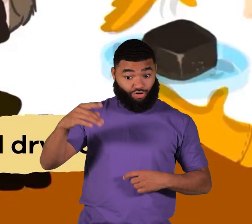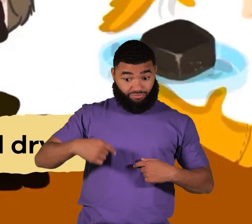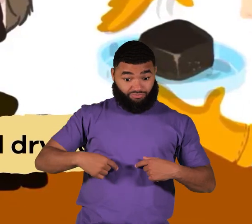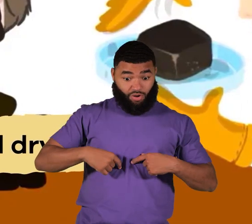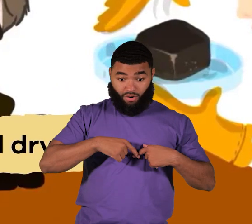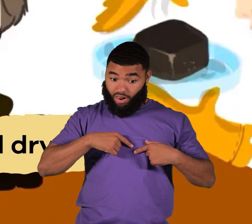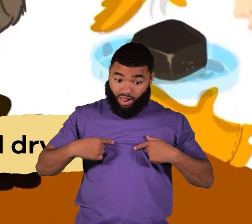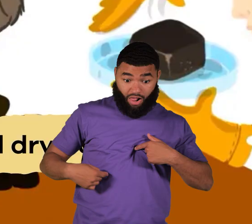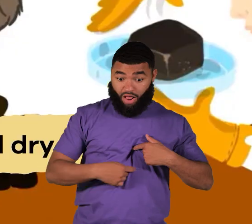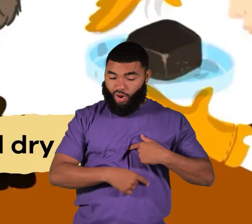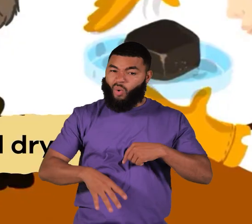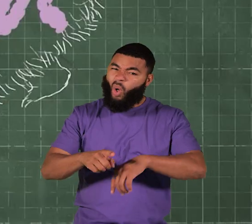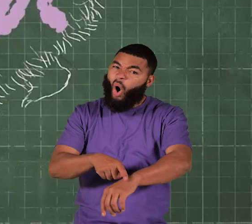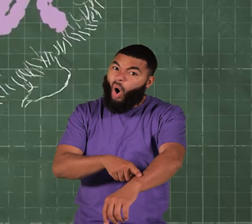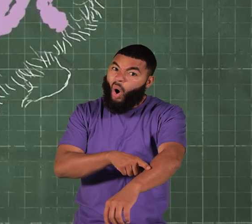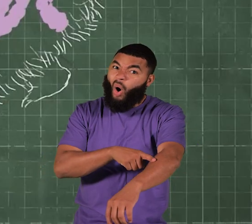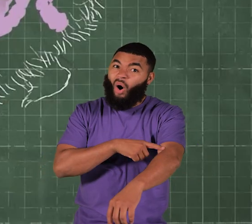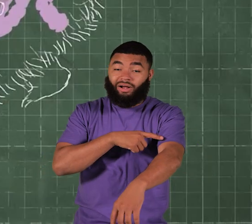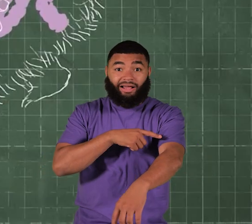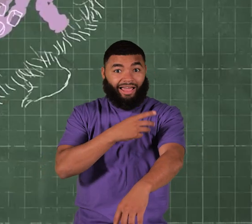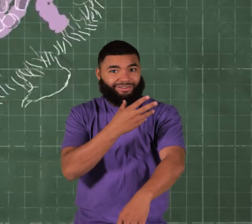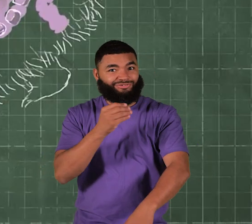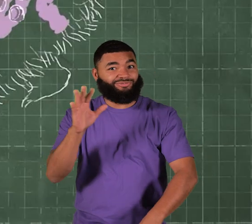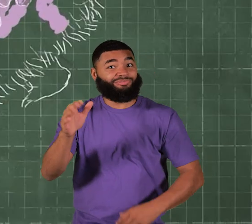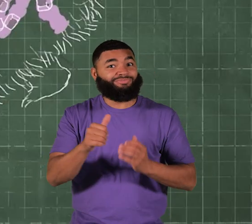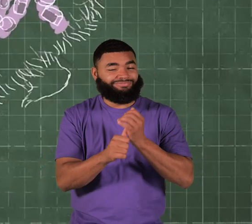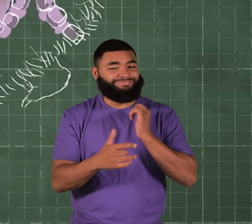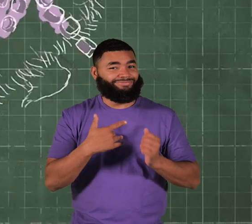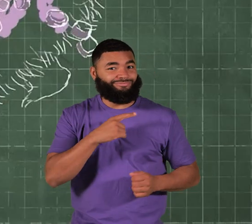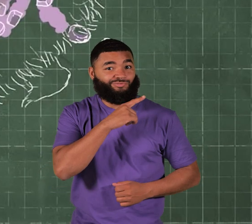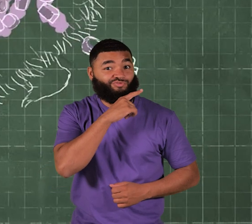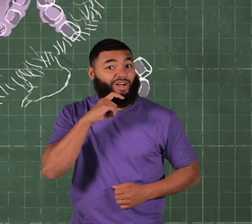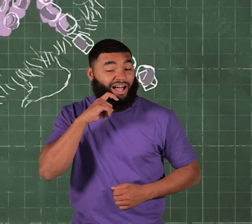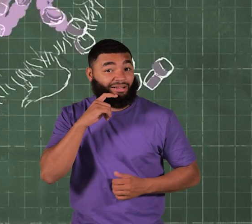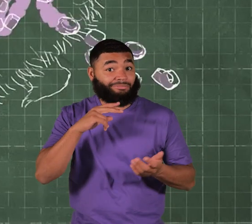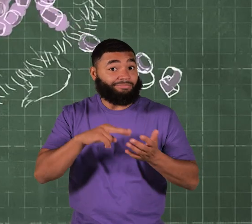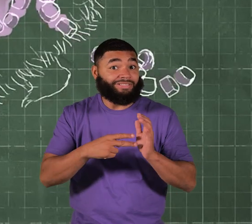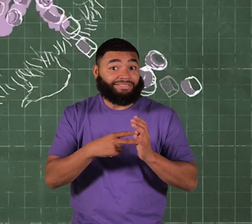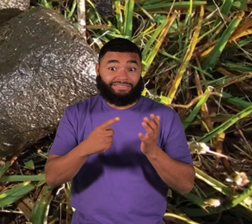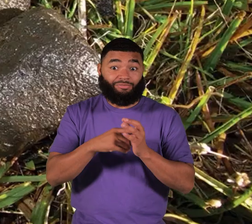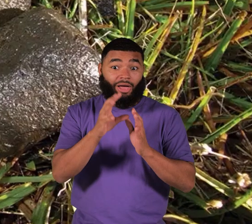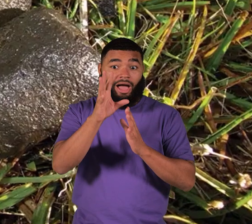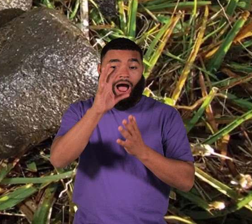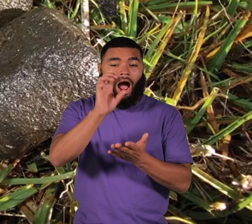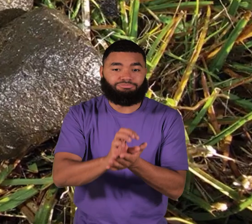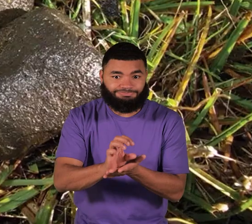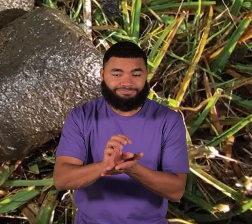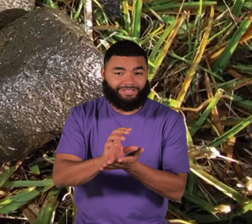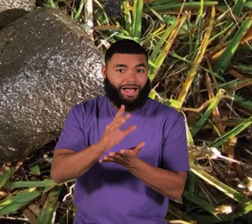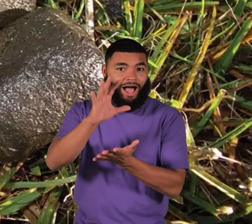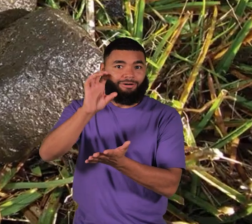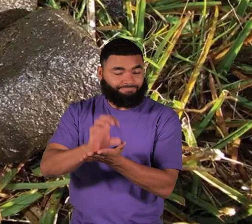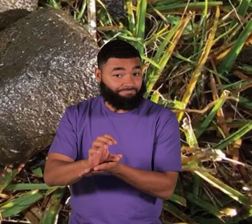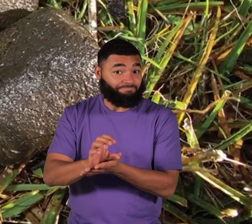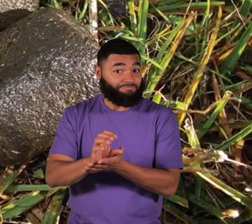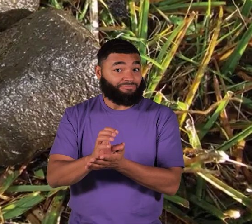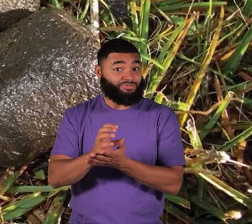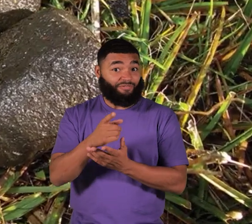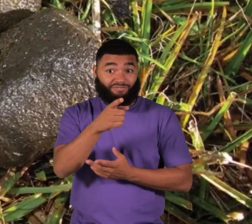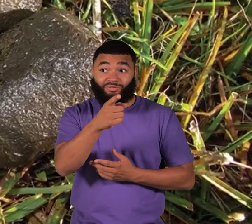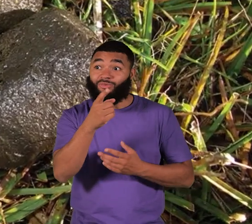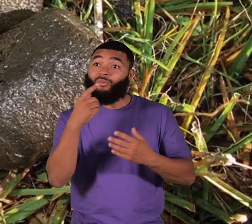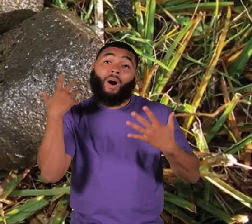intestines and dry poop, which might make it come out in small square pieces. So if you ever come across